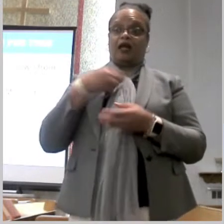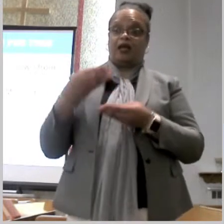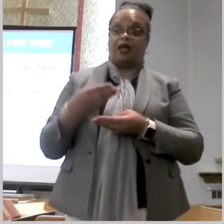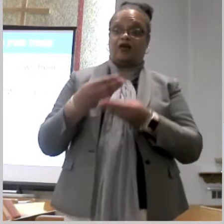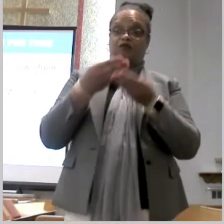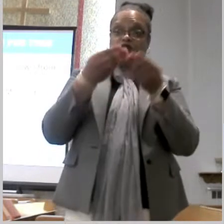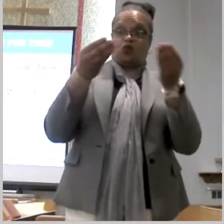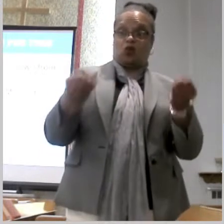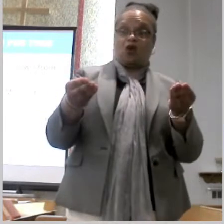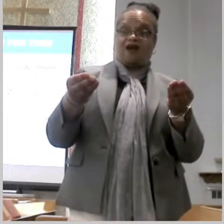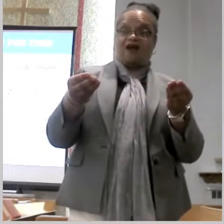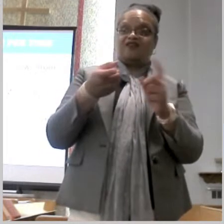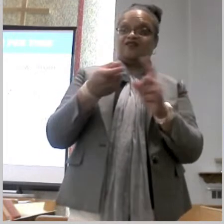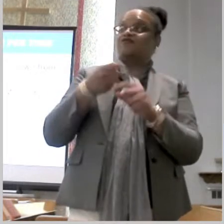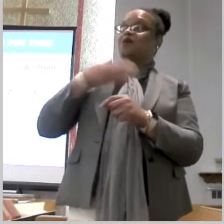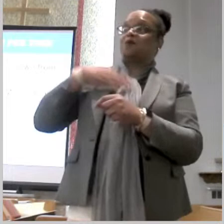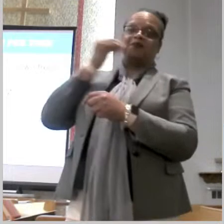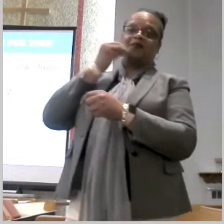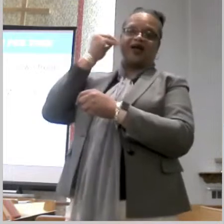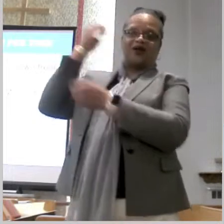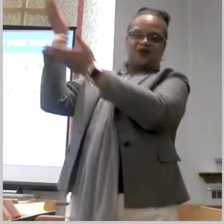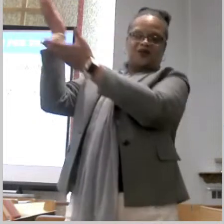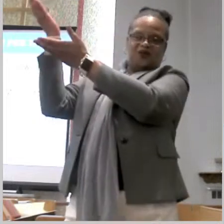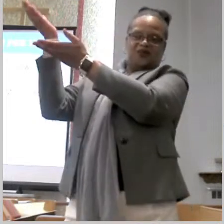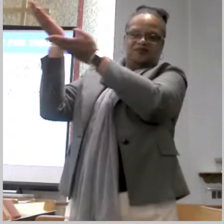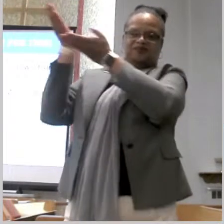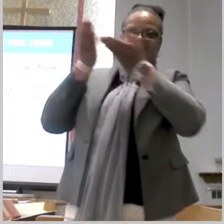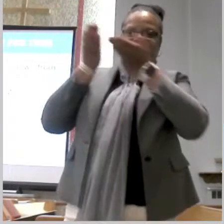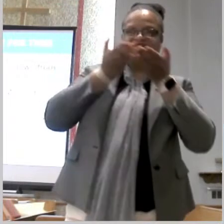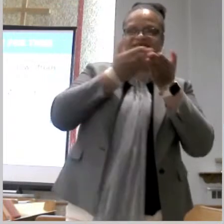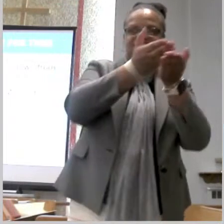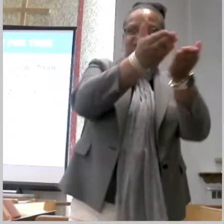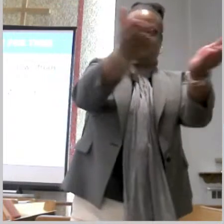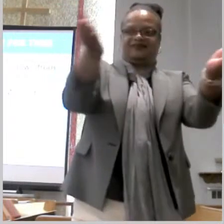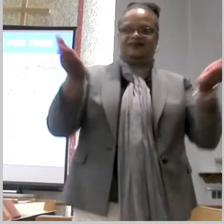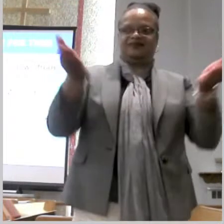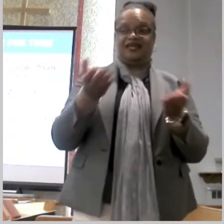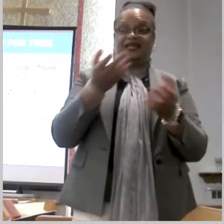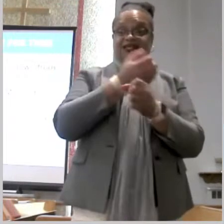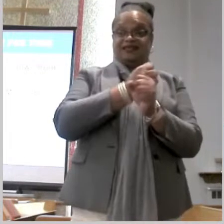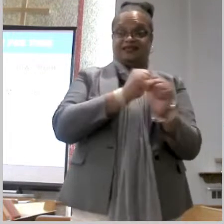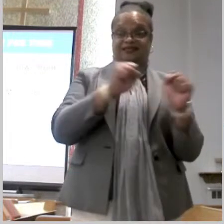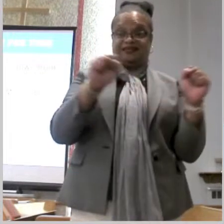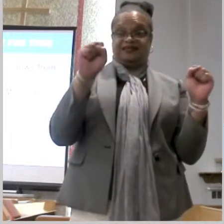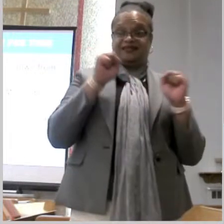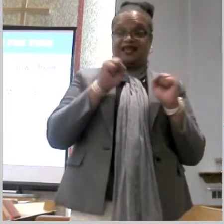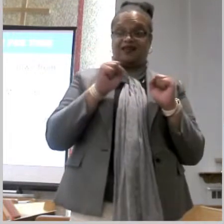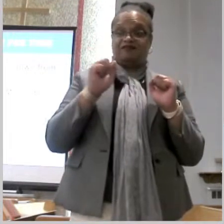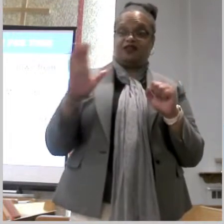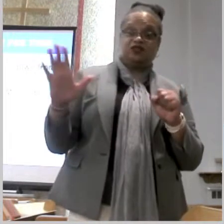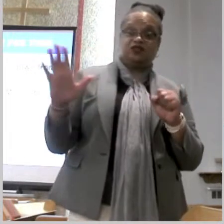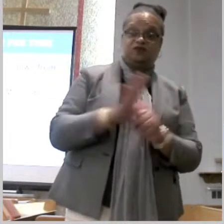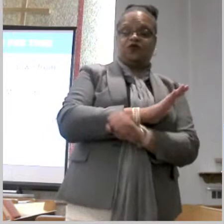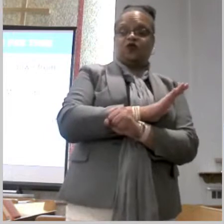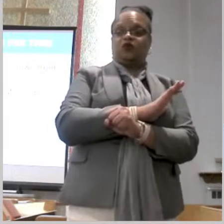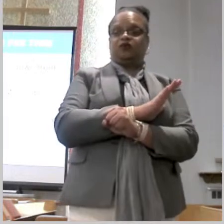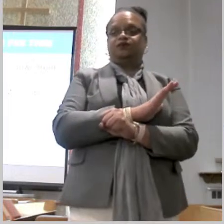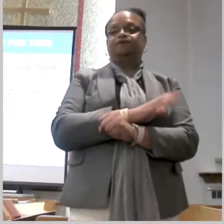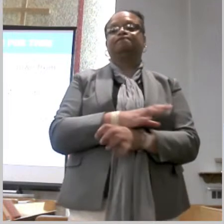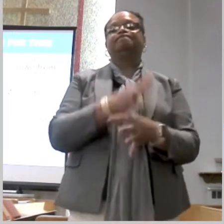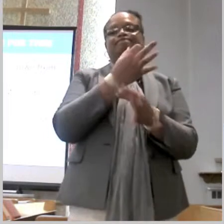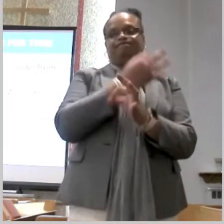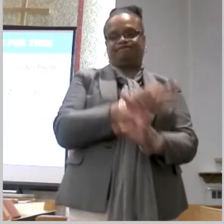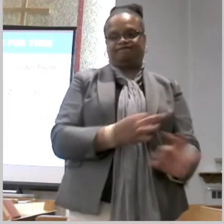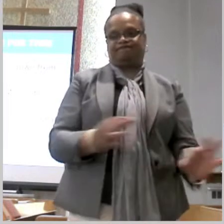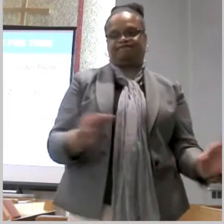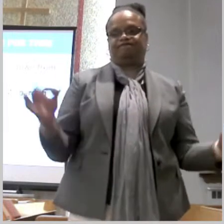And I have brought to thee down from my home